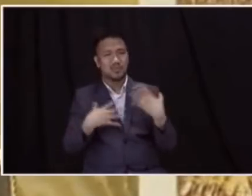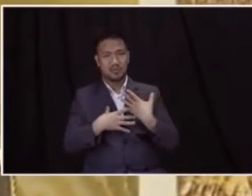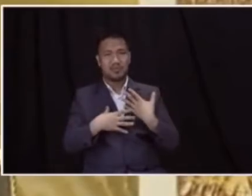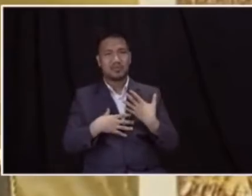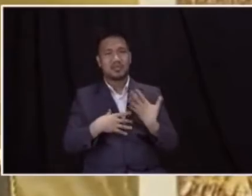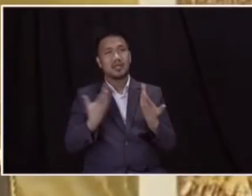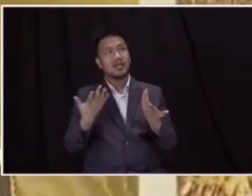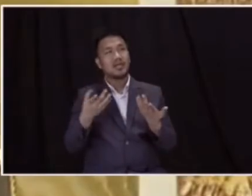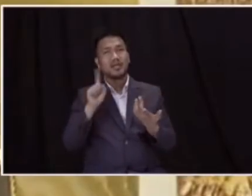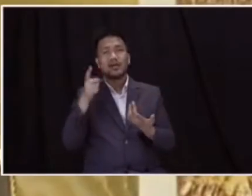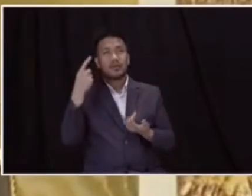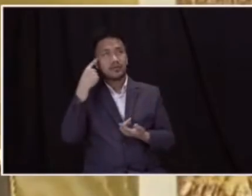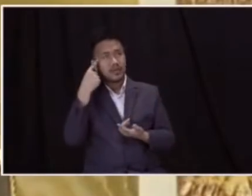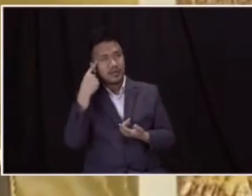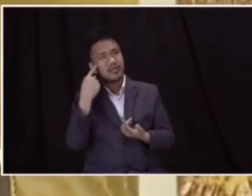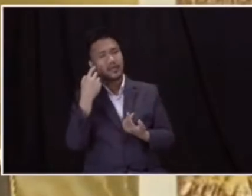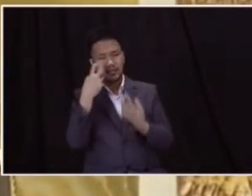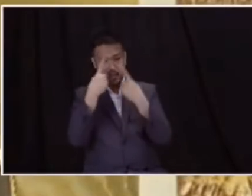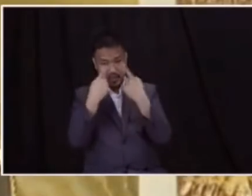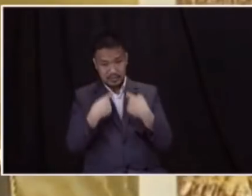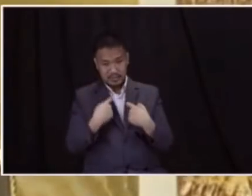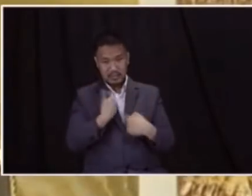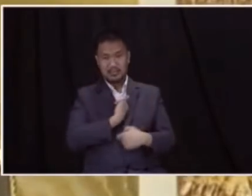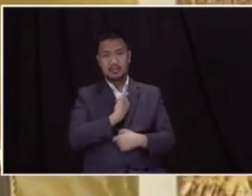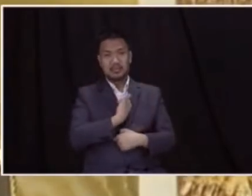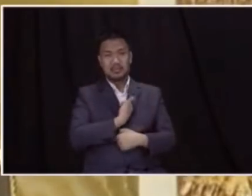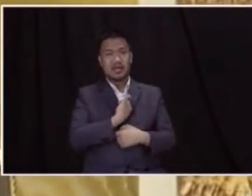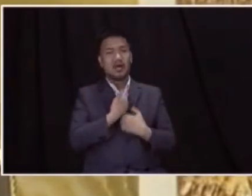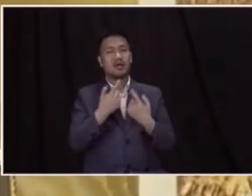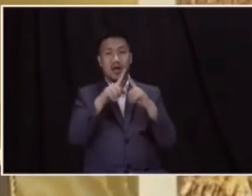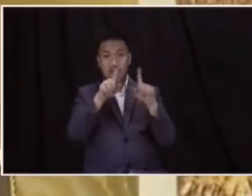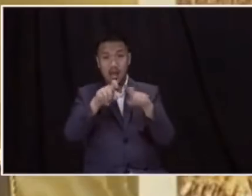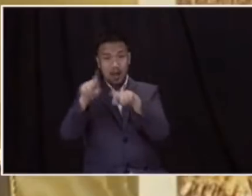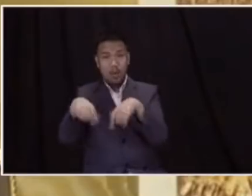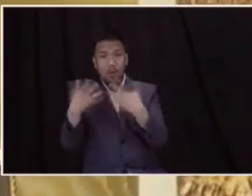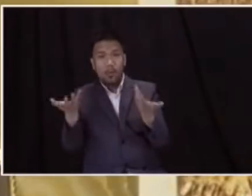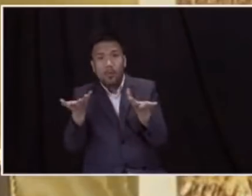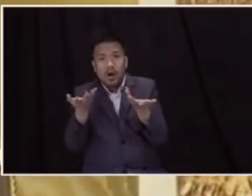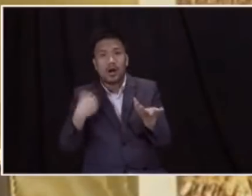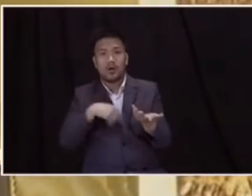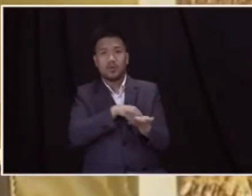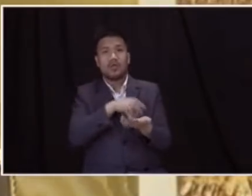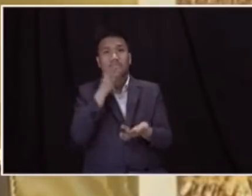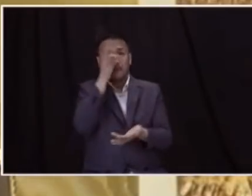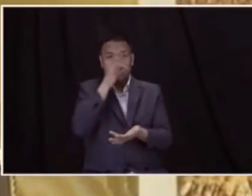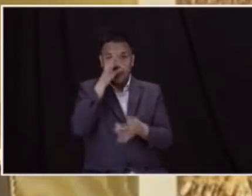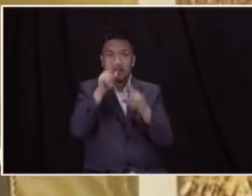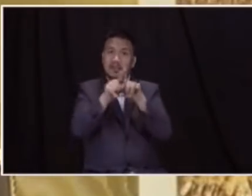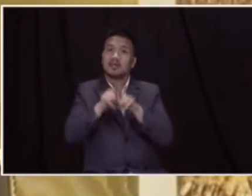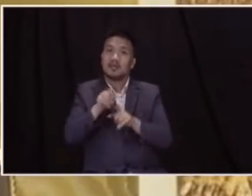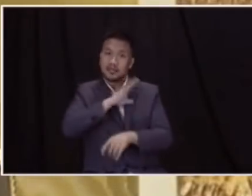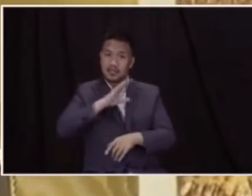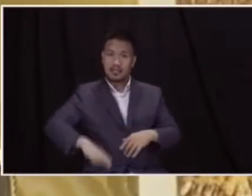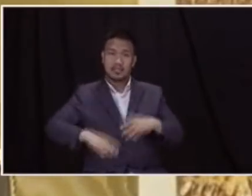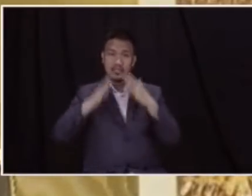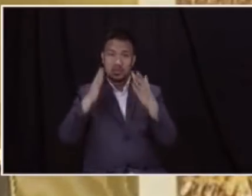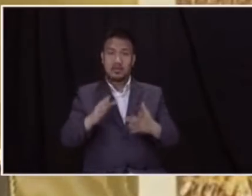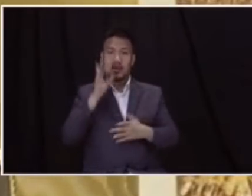behoves us to ask ourselves, where are we Filipinos as a Christian